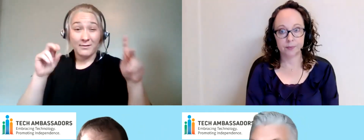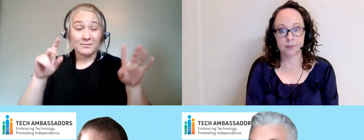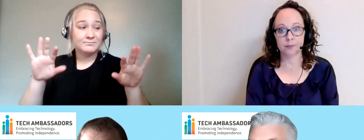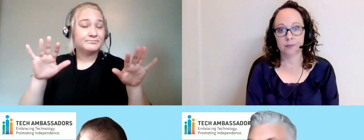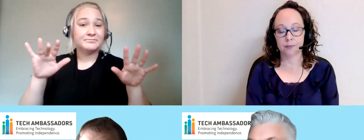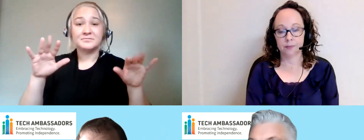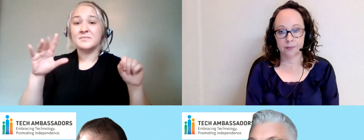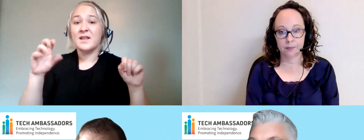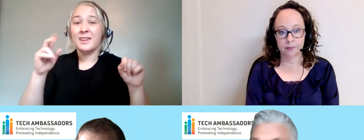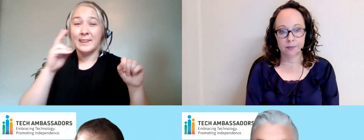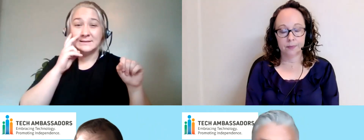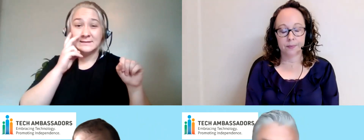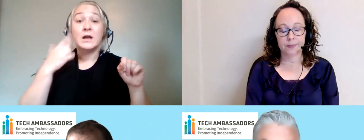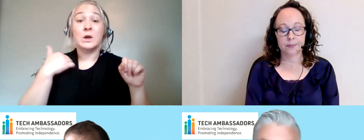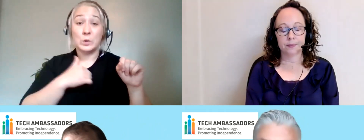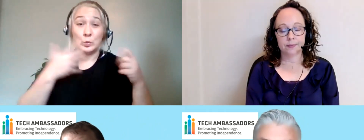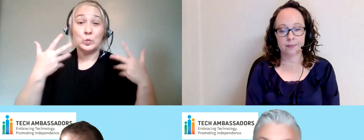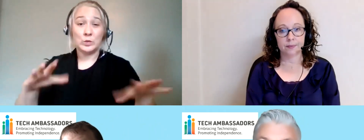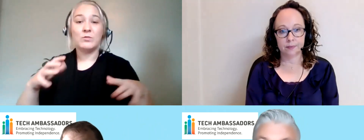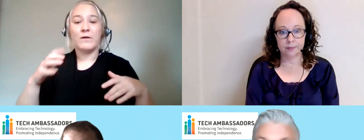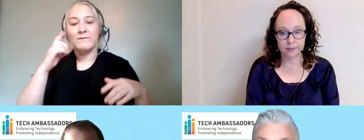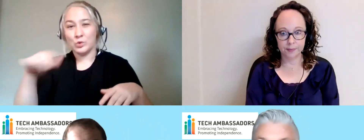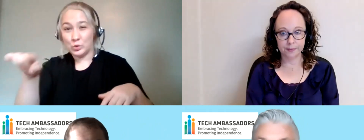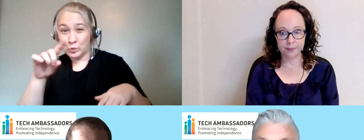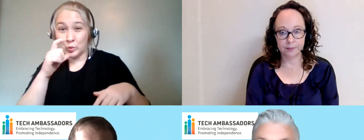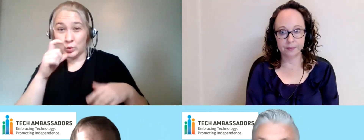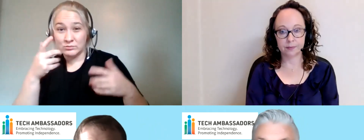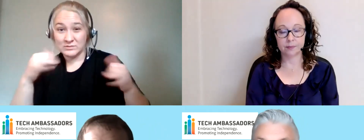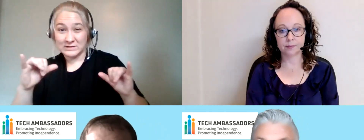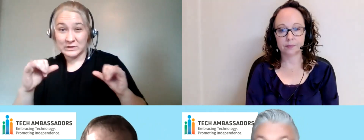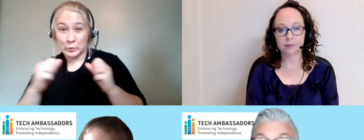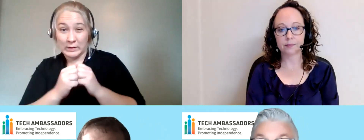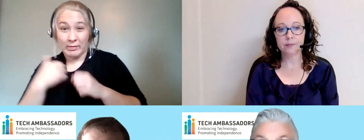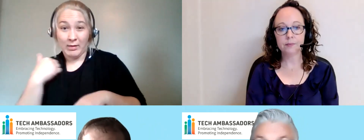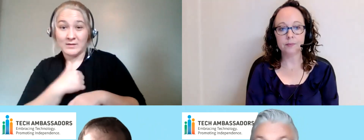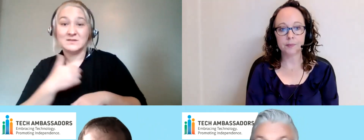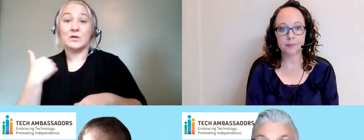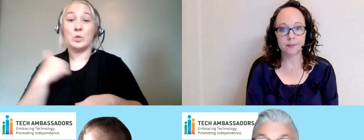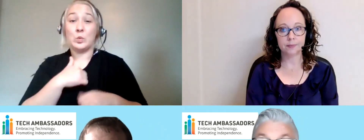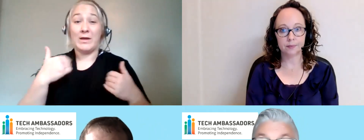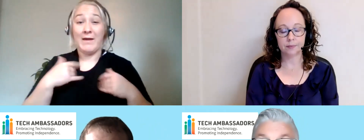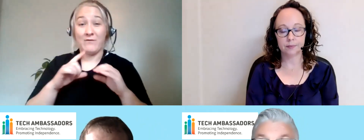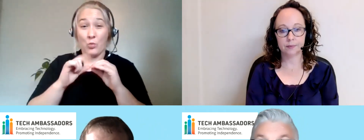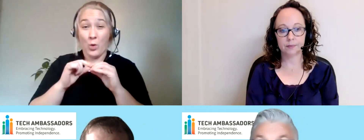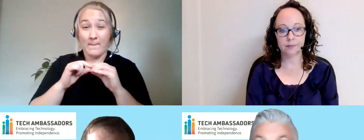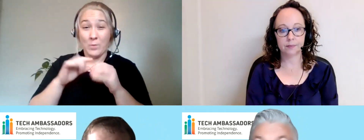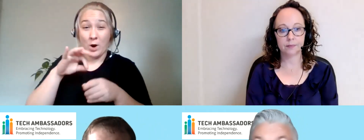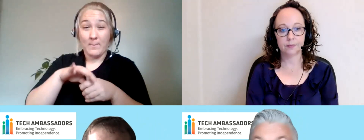do have, just for those of you who are still with us, real quickly, we have one more poll question.